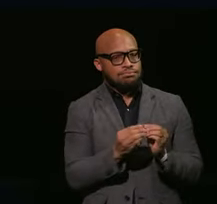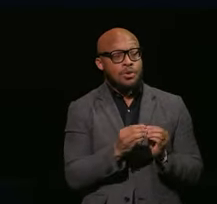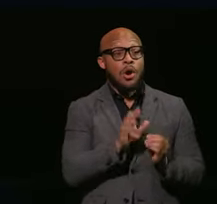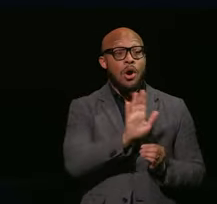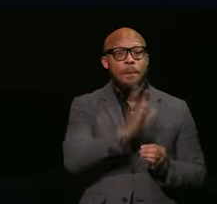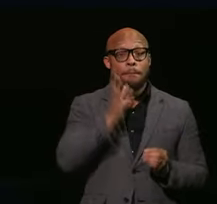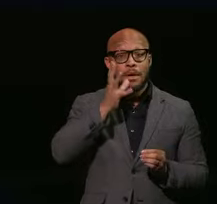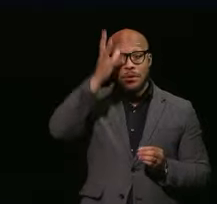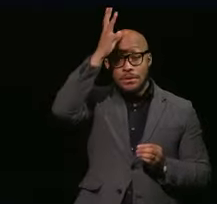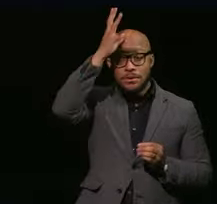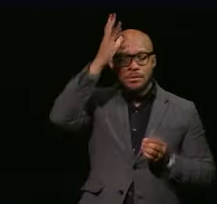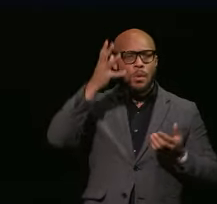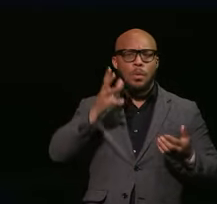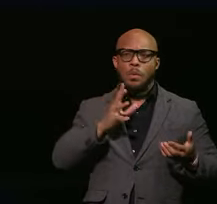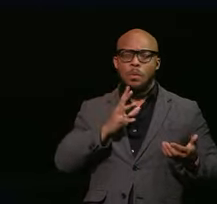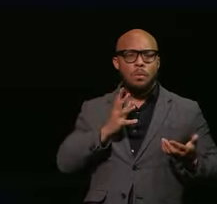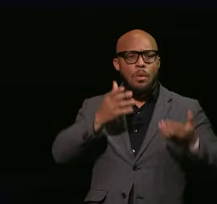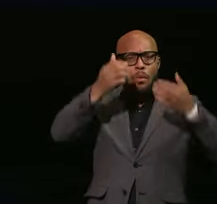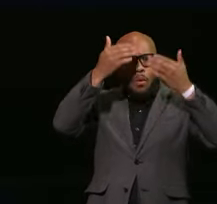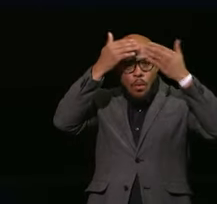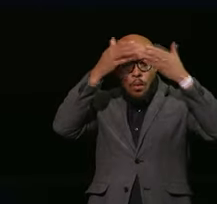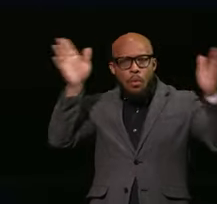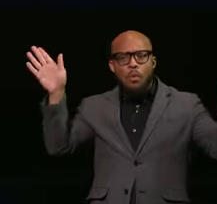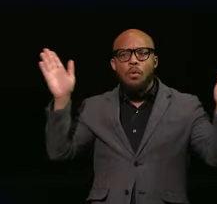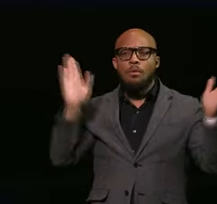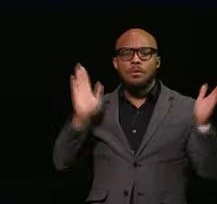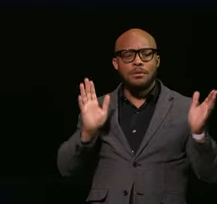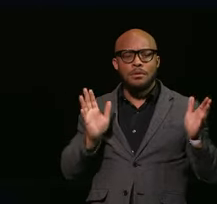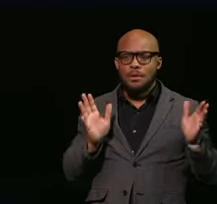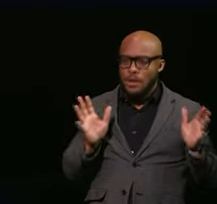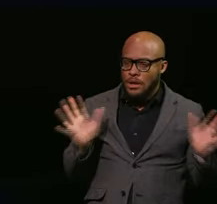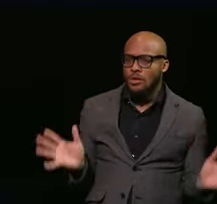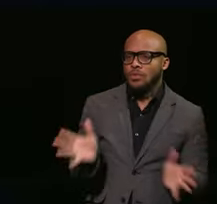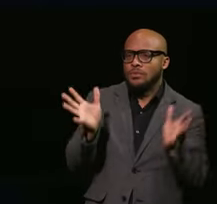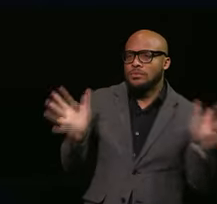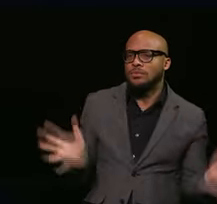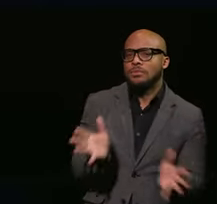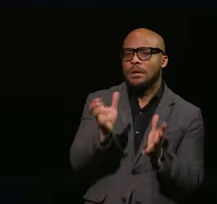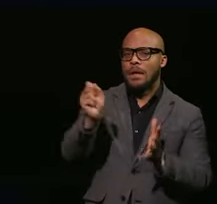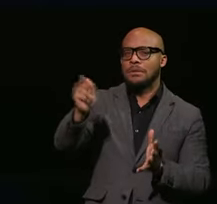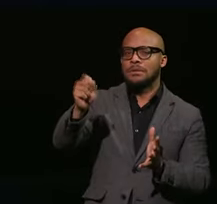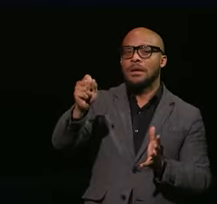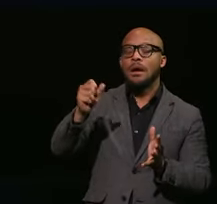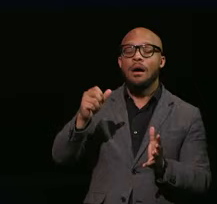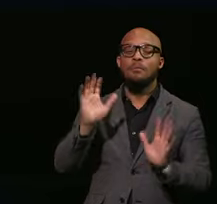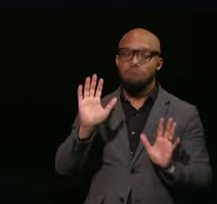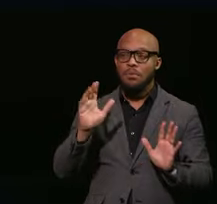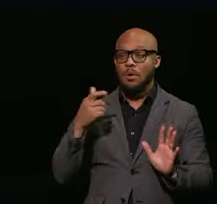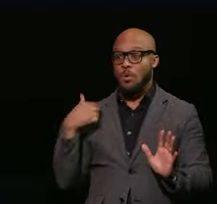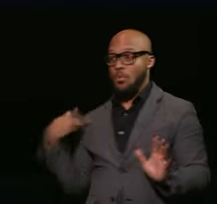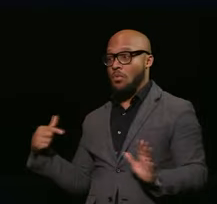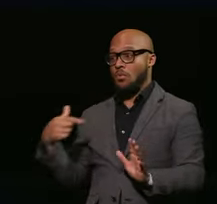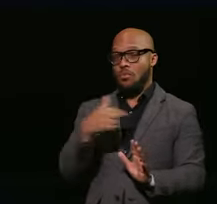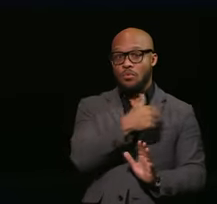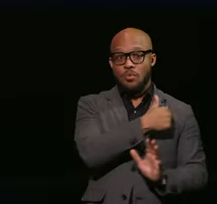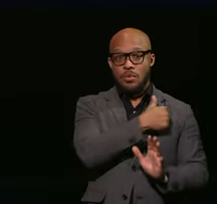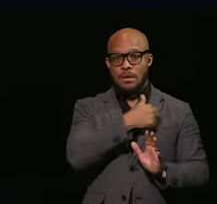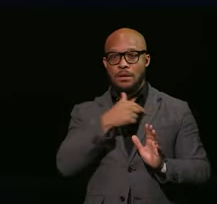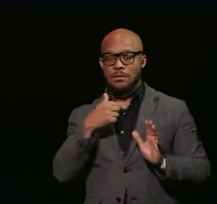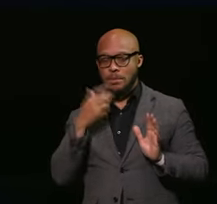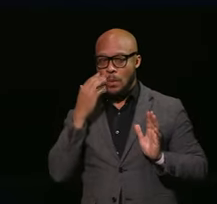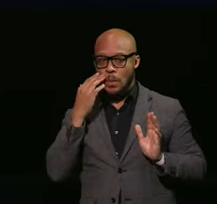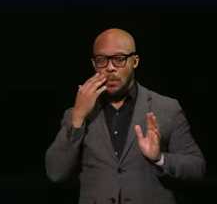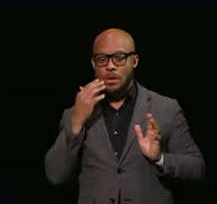really open, and they were really encouraging, but everyone recognized that it had to be her decision to make if she was going to come